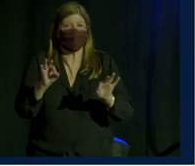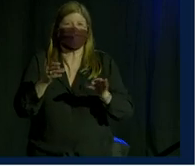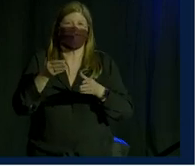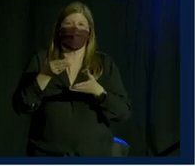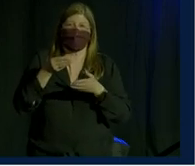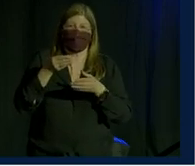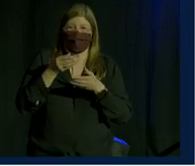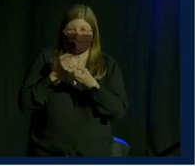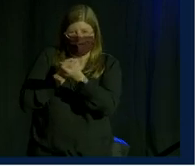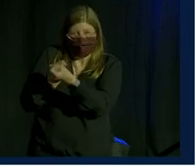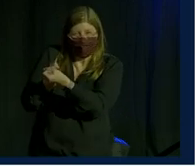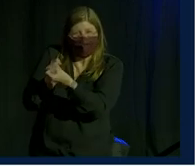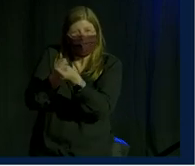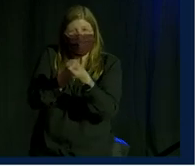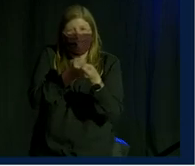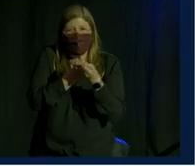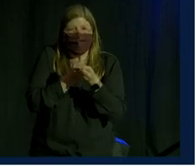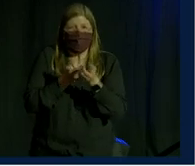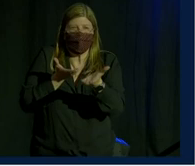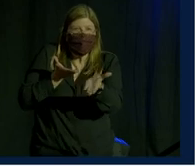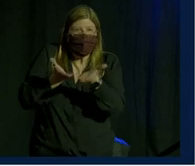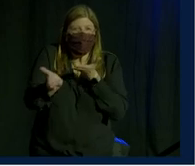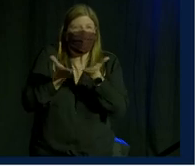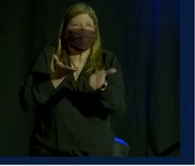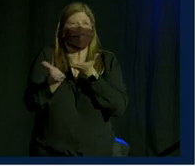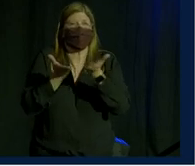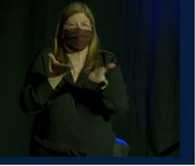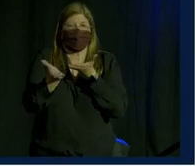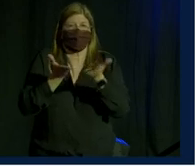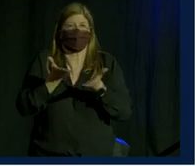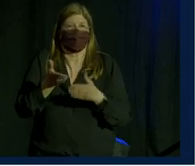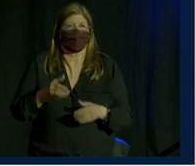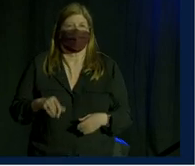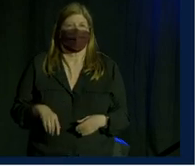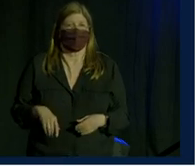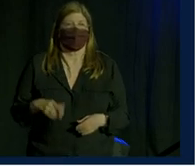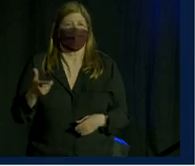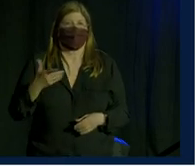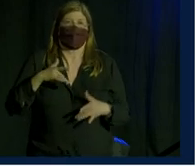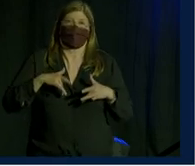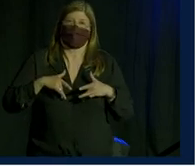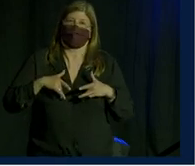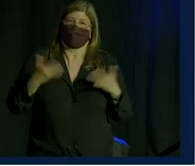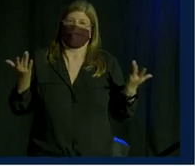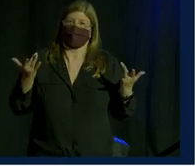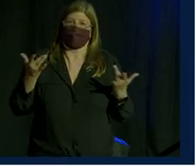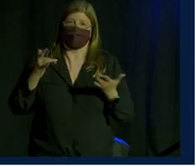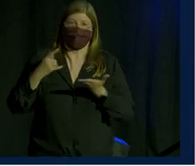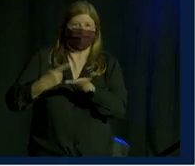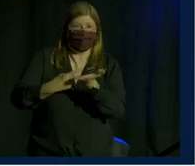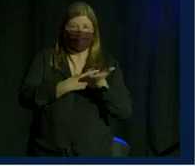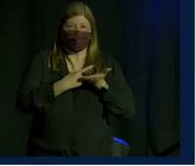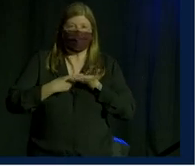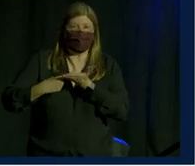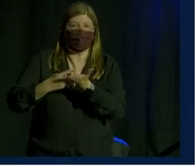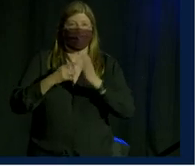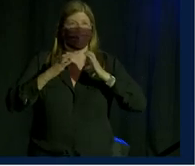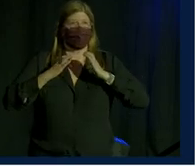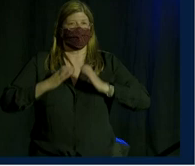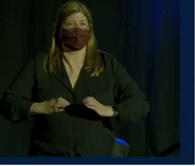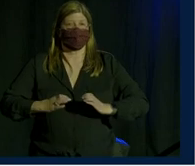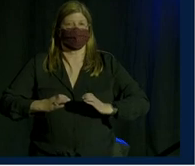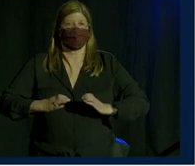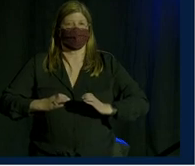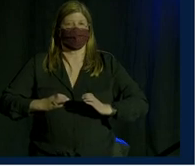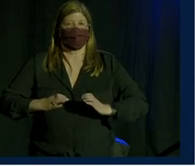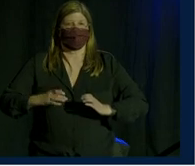agents, and our participating lenders. I've had the opportunity to talk to many of our customers. I'm honored for the faith they've placed in